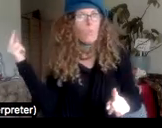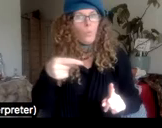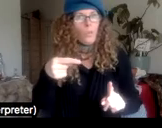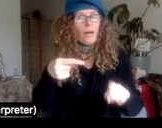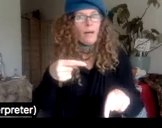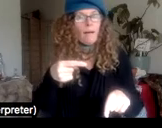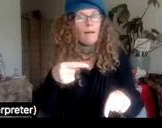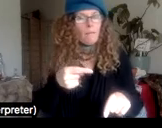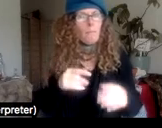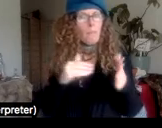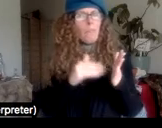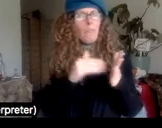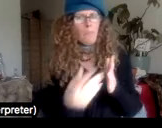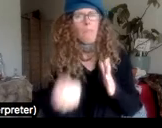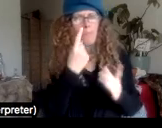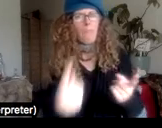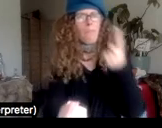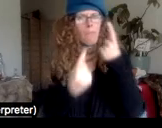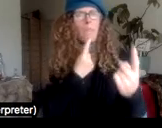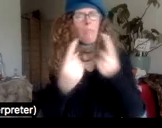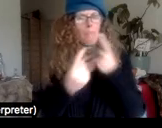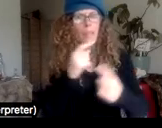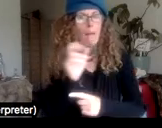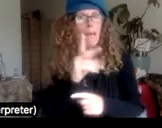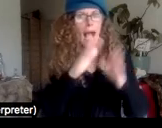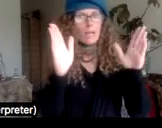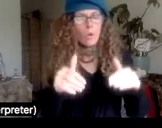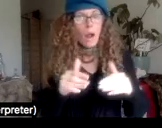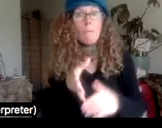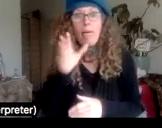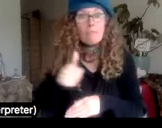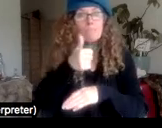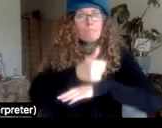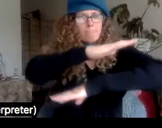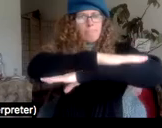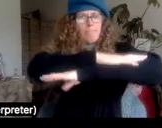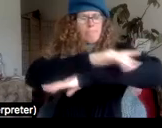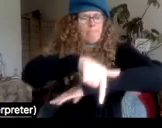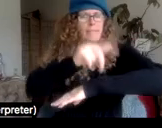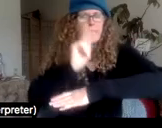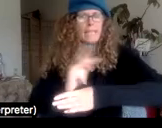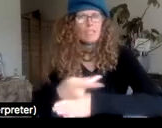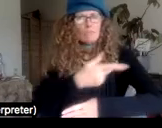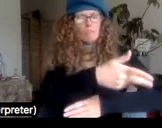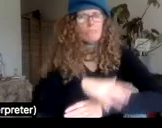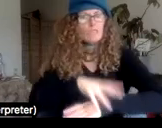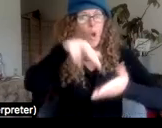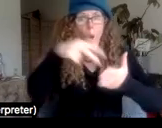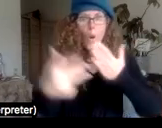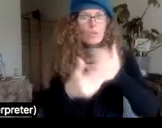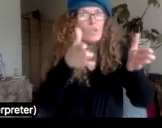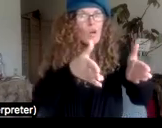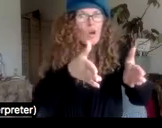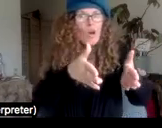they showed up at our back door. My mother set up a card table outside the kitchen, complete with a toaster